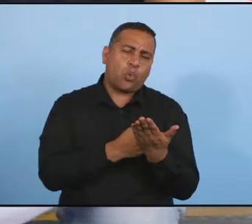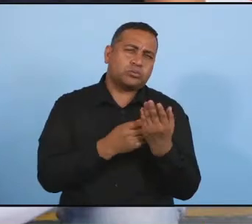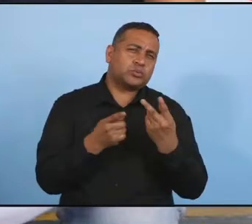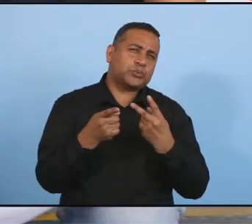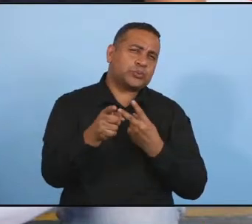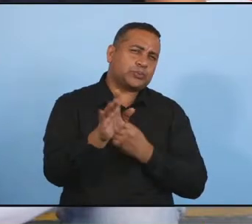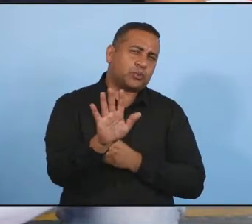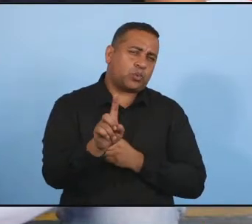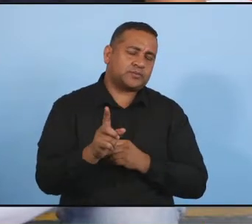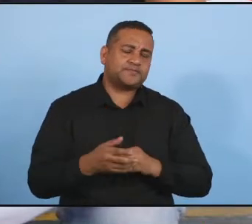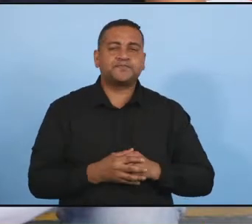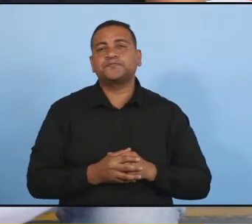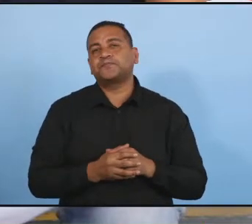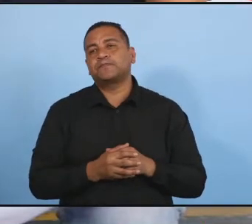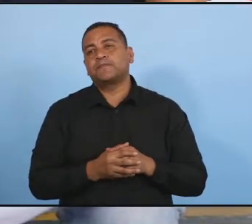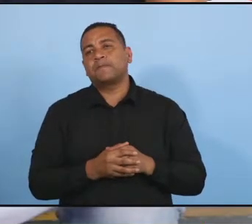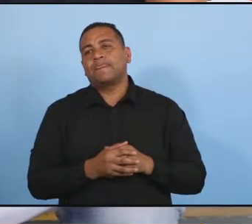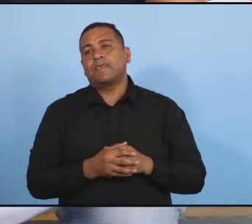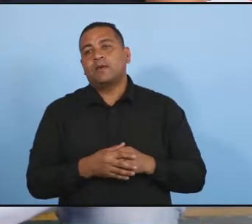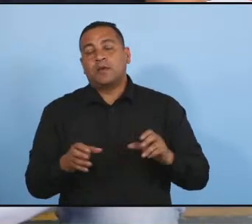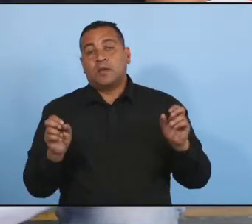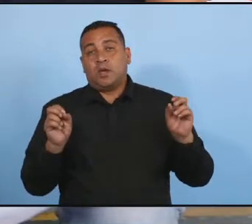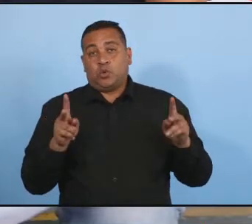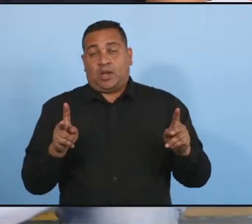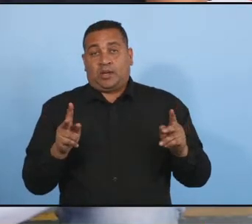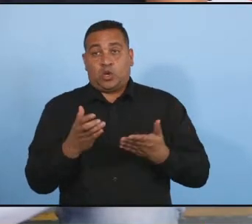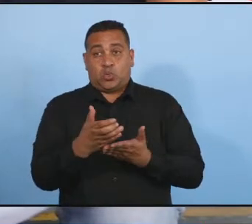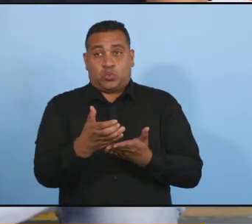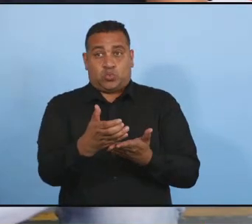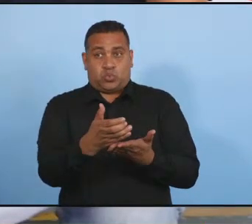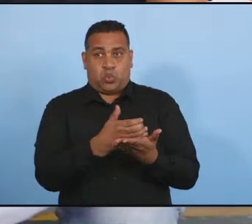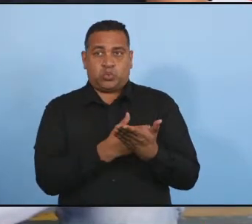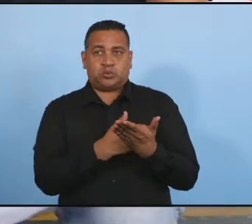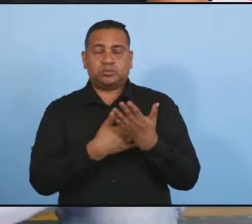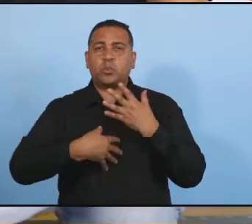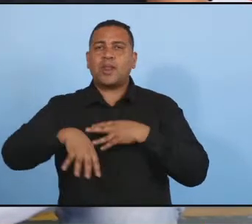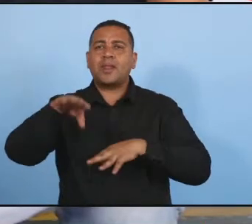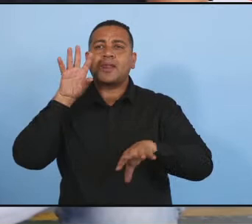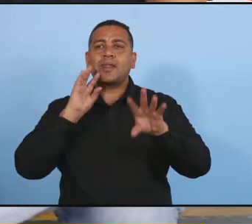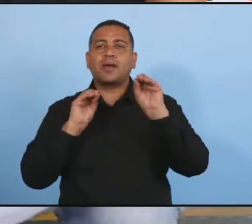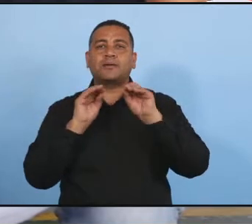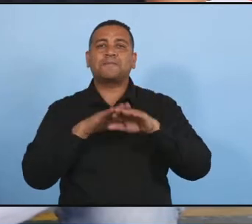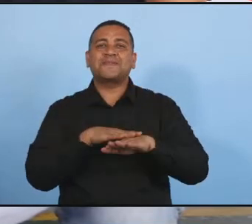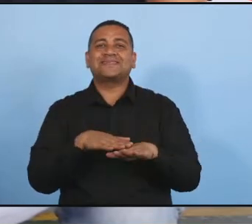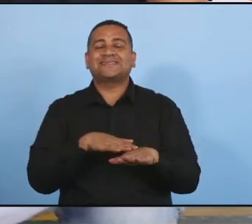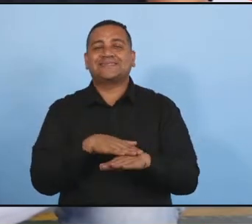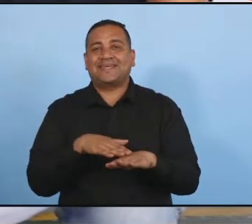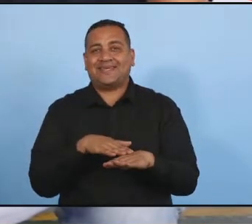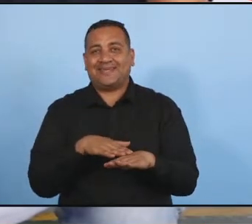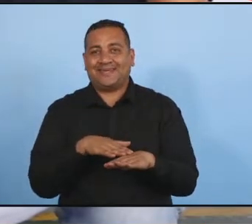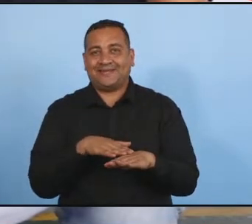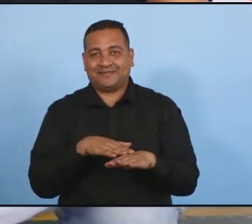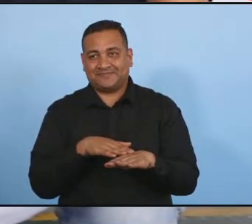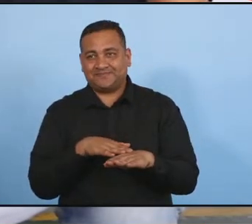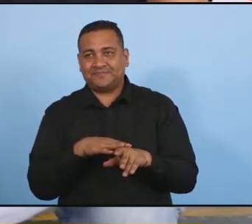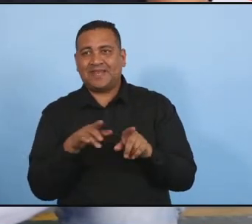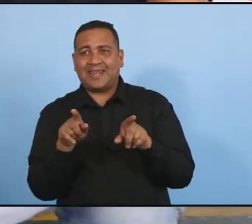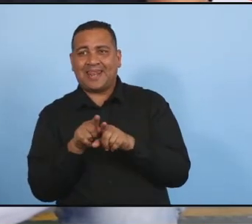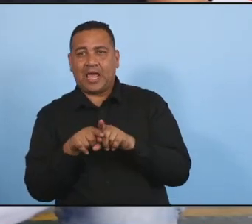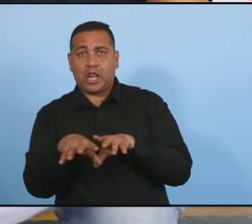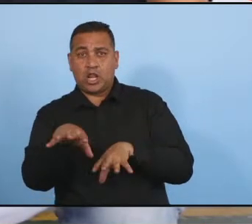be learning the basics and the fundamentals of pneumatics and hydraulics. Okay. Learning how to read the